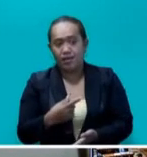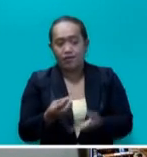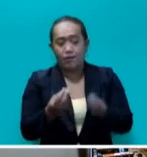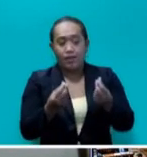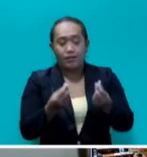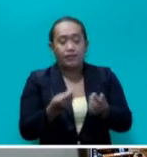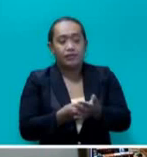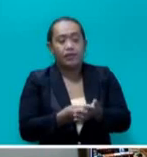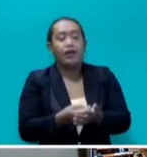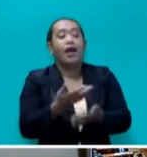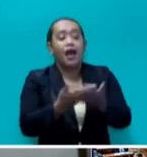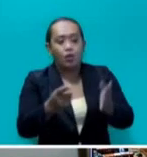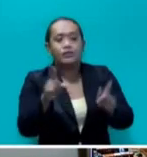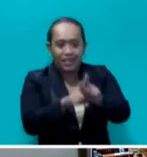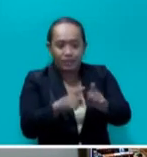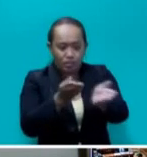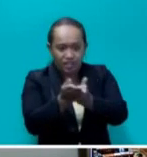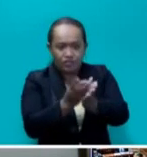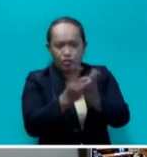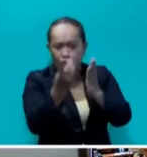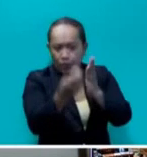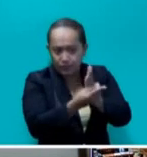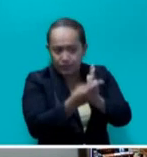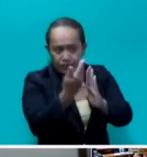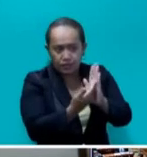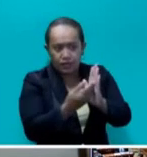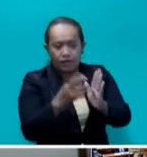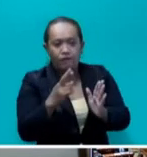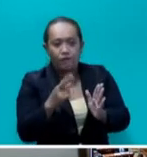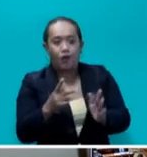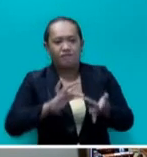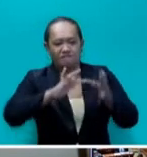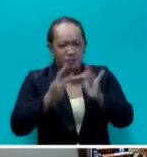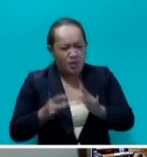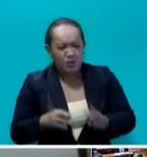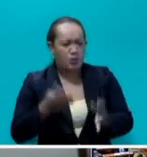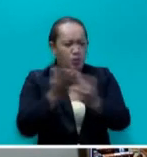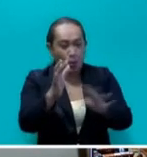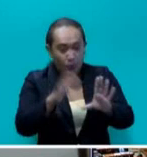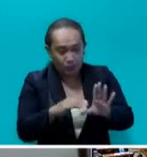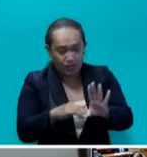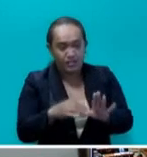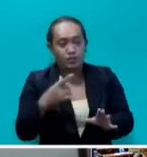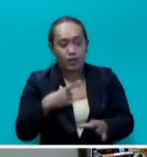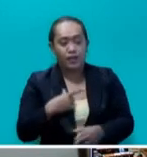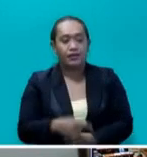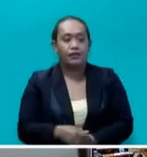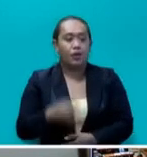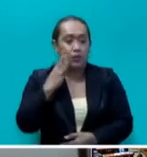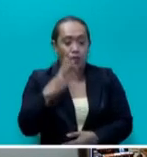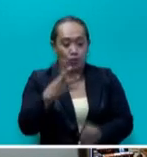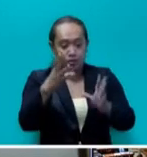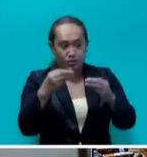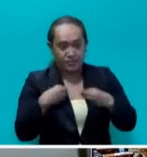for the services of service of documents by electronic means. Reduces the period of notice for notice